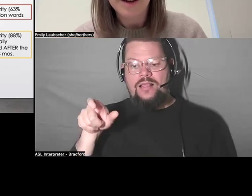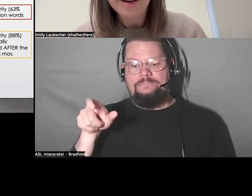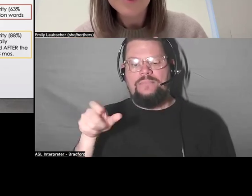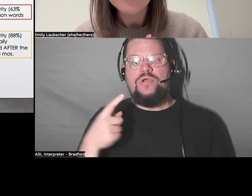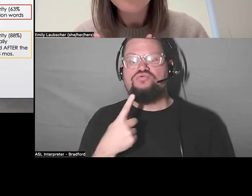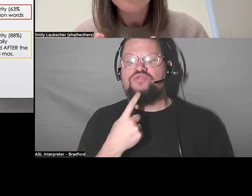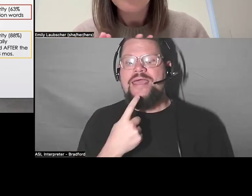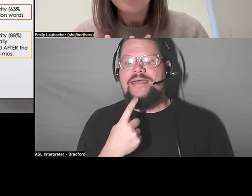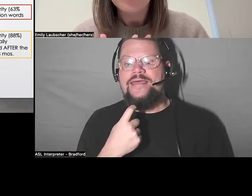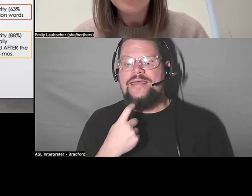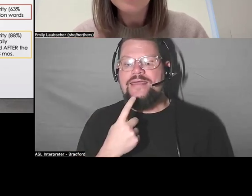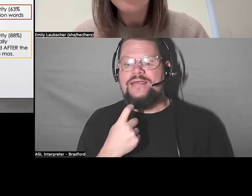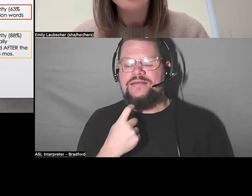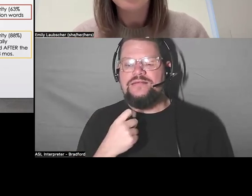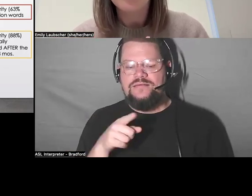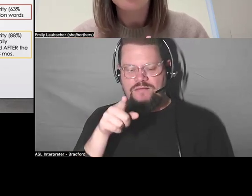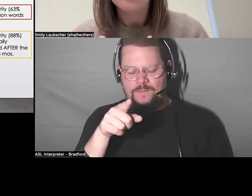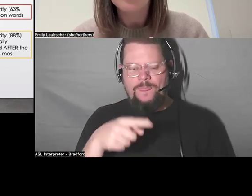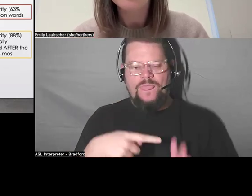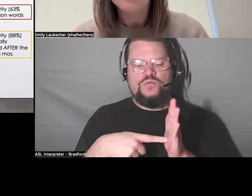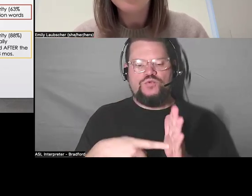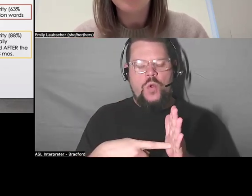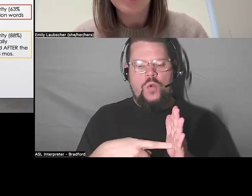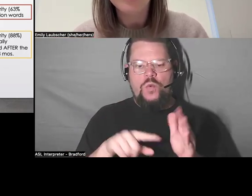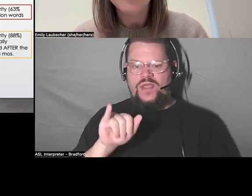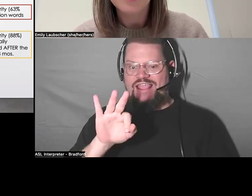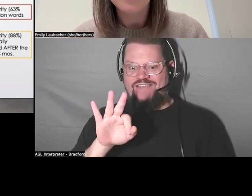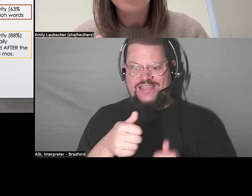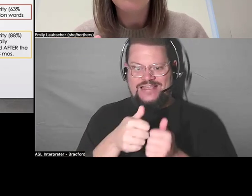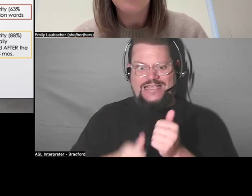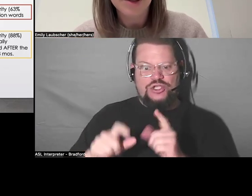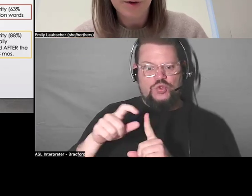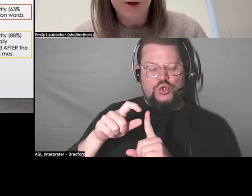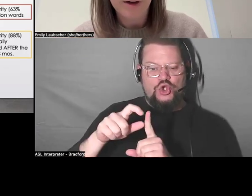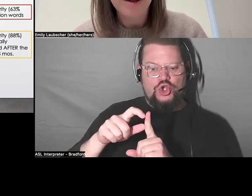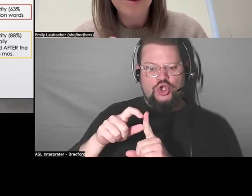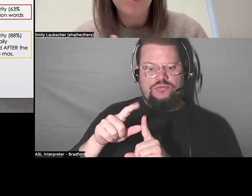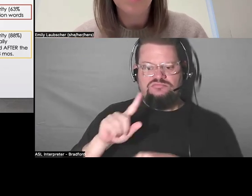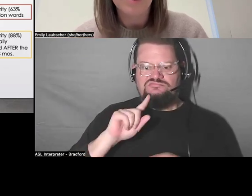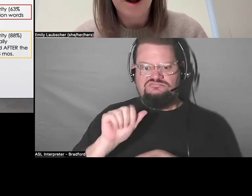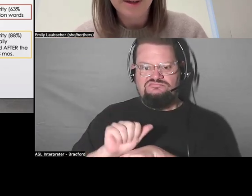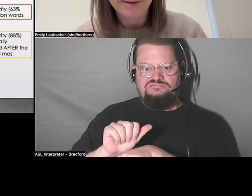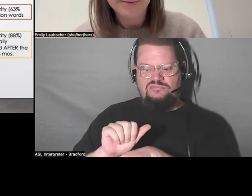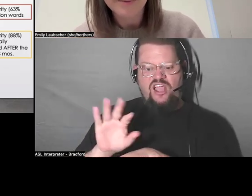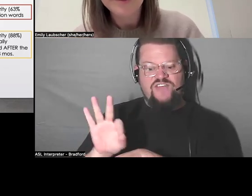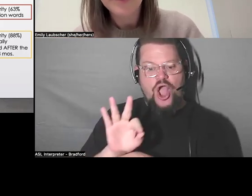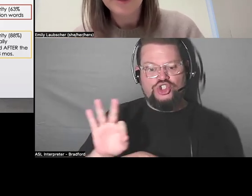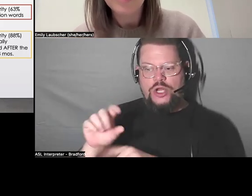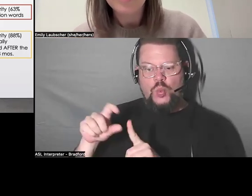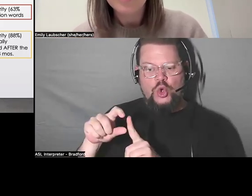in red, indicates whether each of these words is a function word or not.